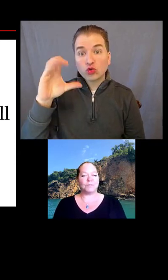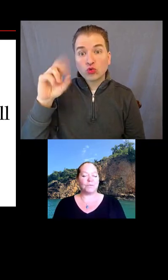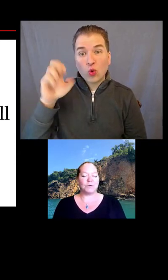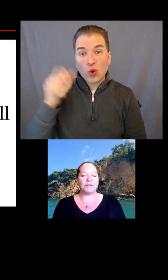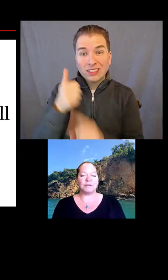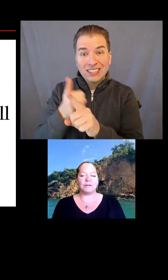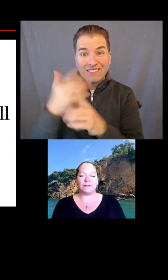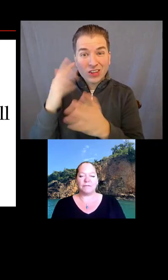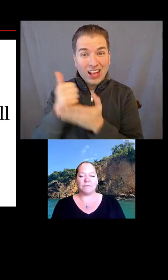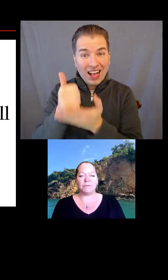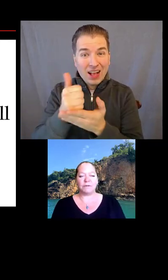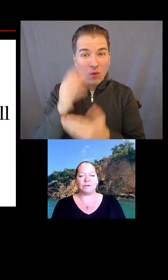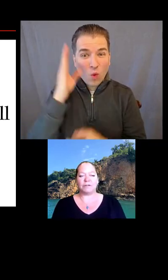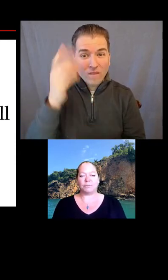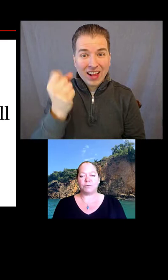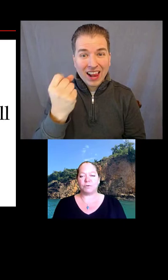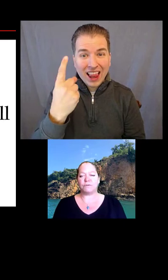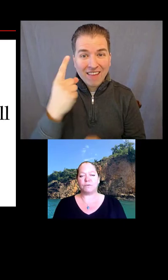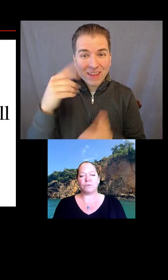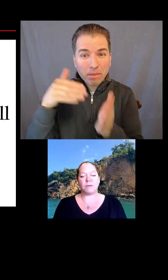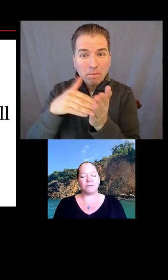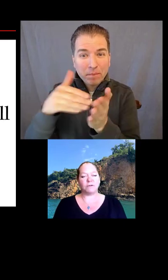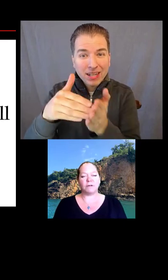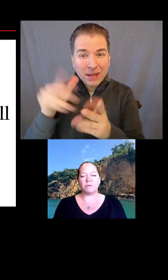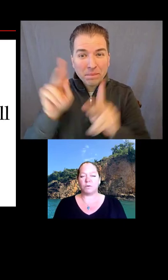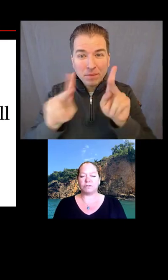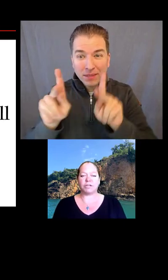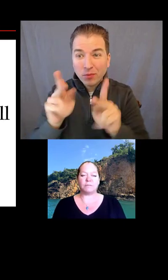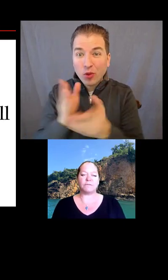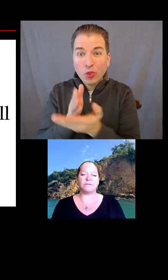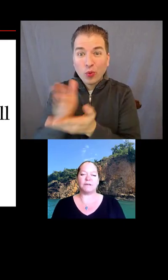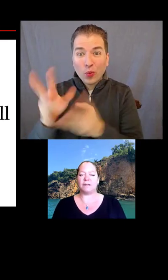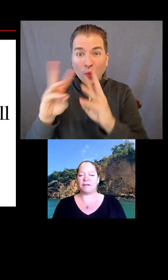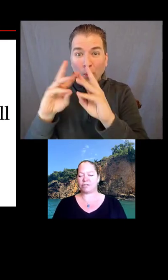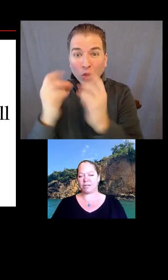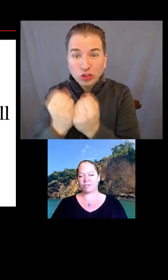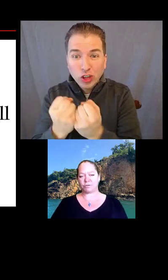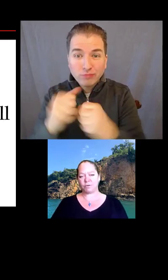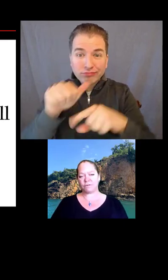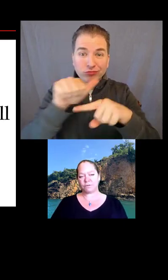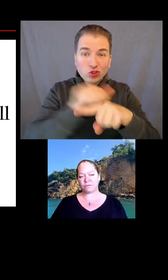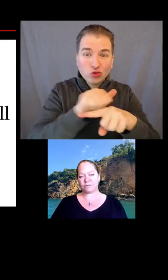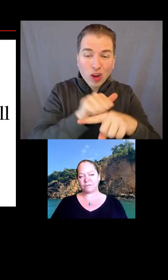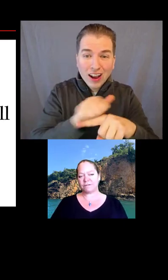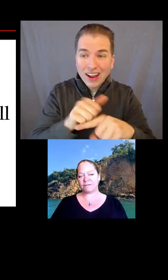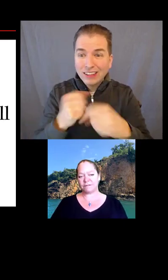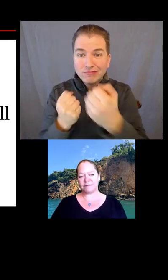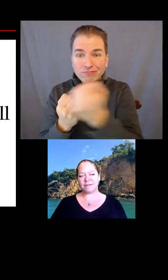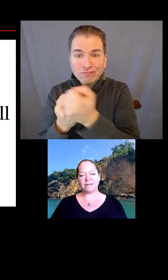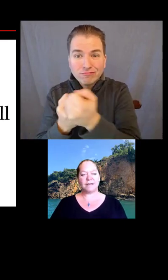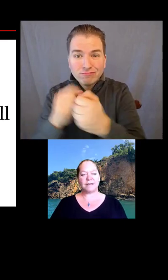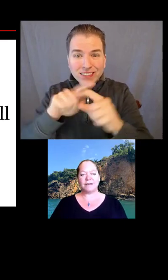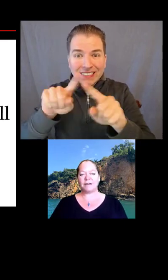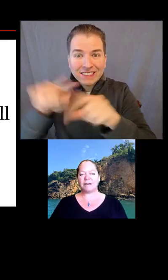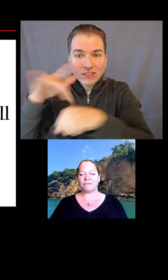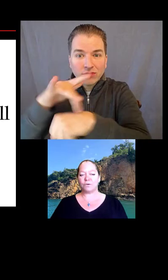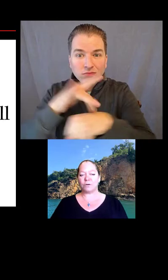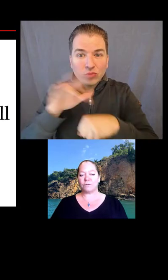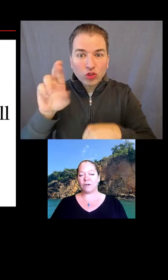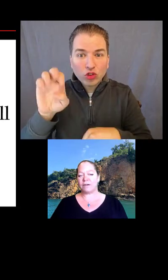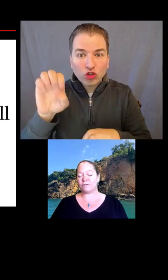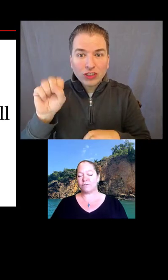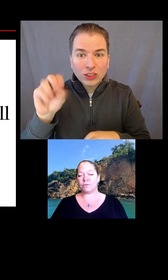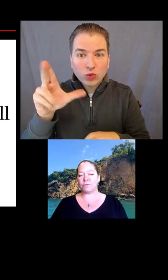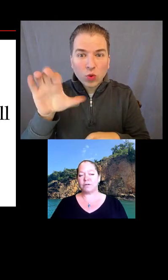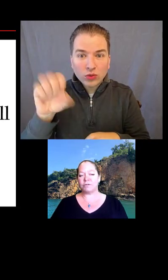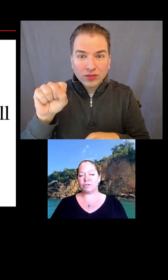helped more than 11 million entrepreneurs through mentoring, workshops, and educational resources. SCORE